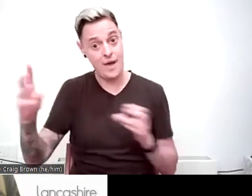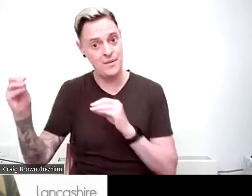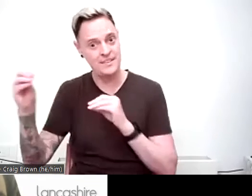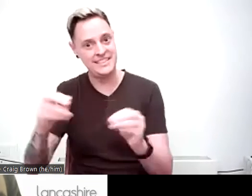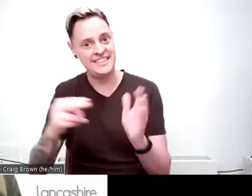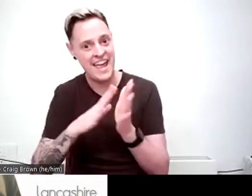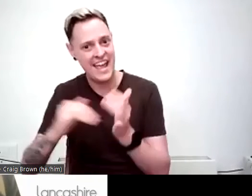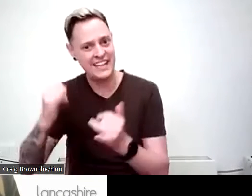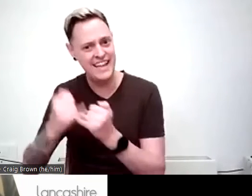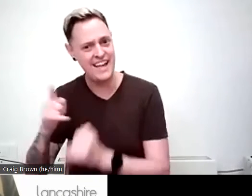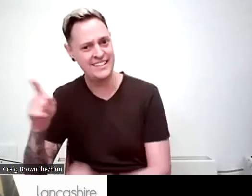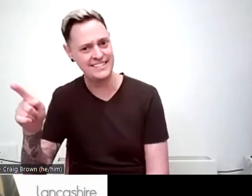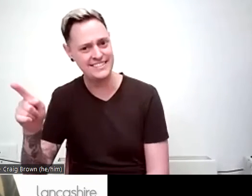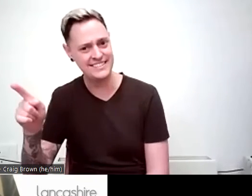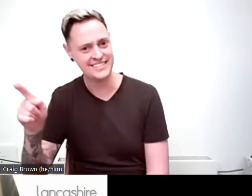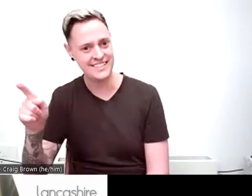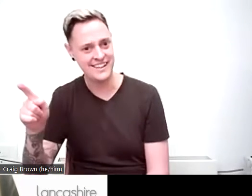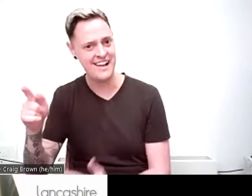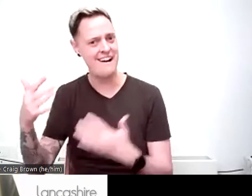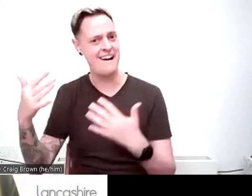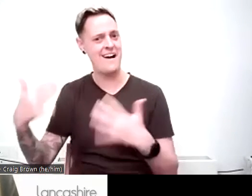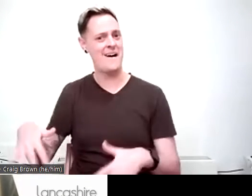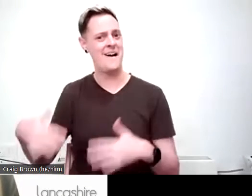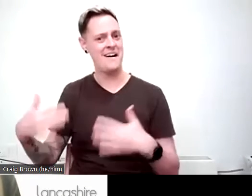it is really something that is,